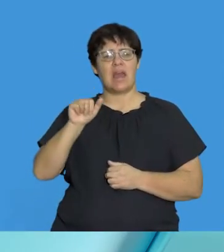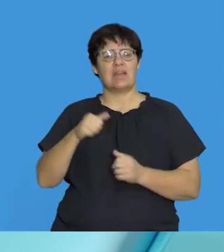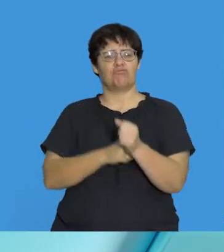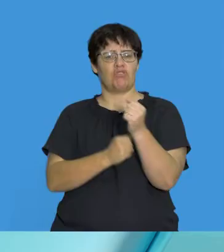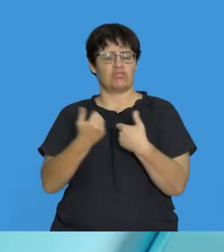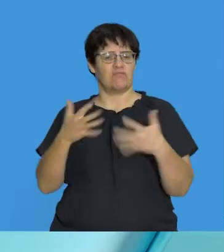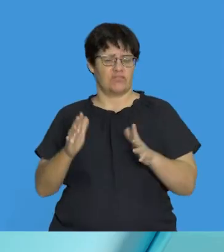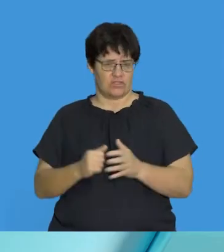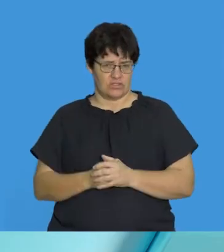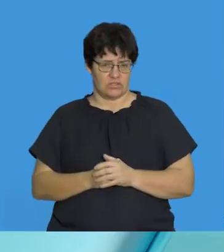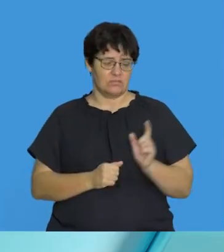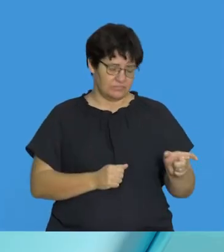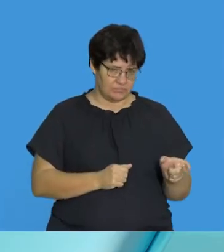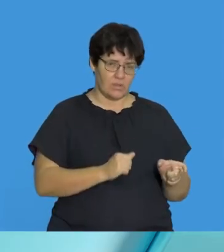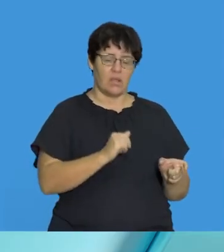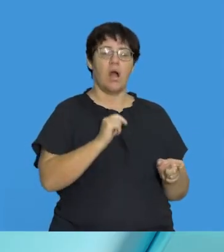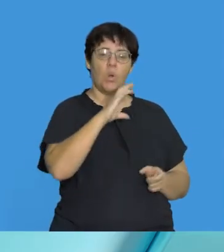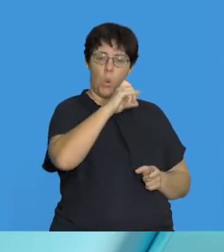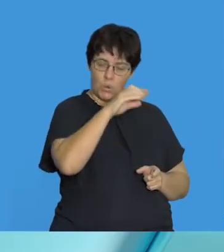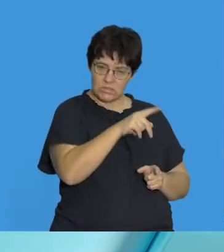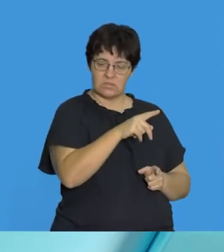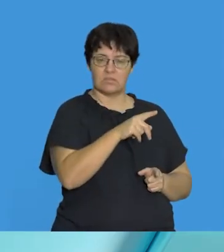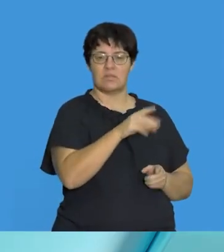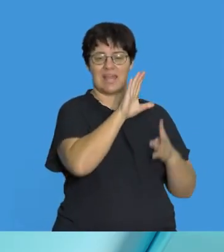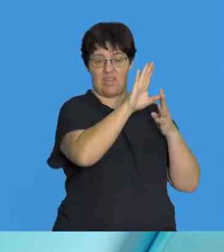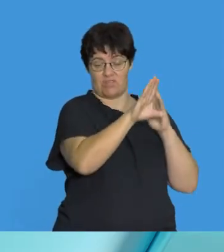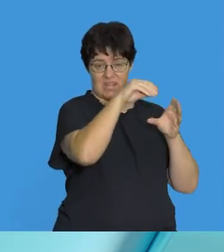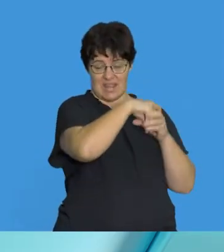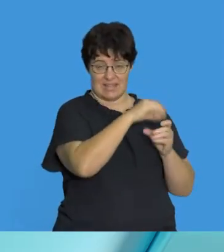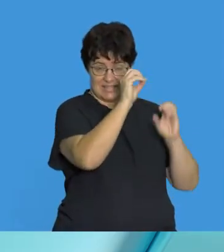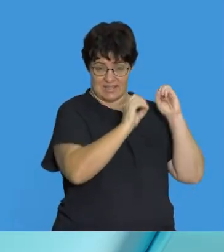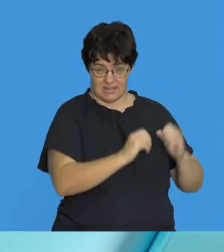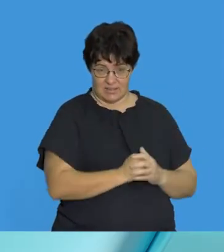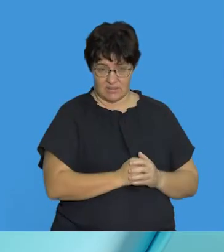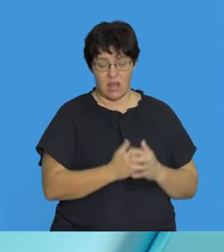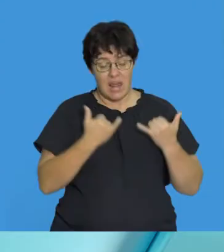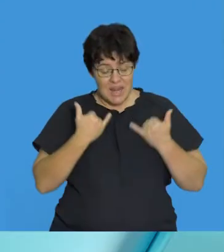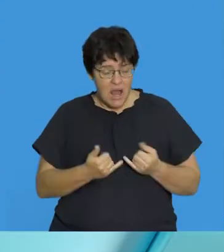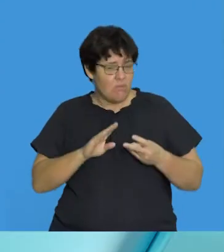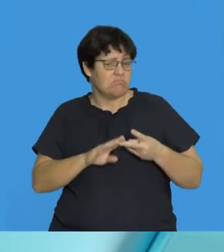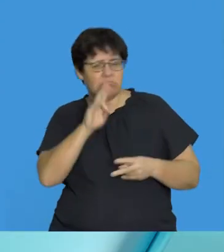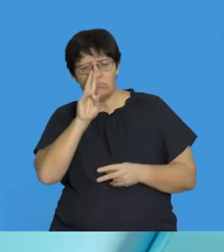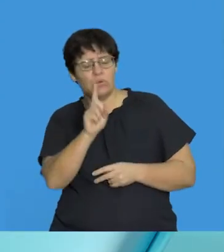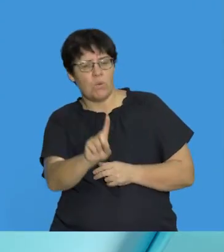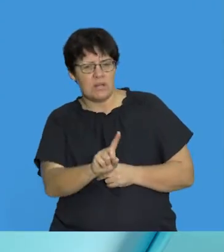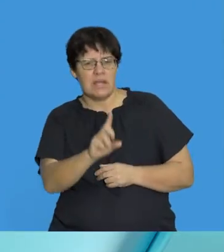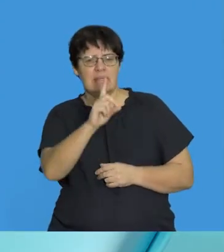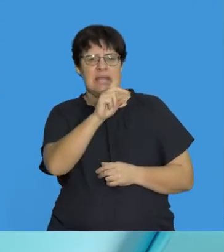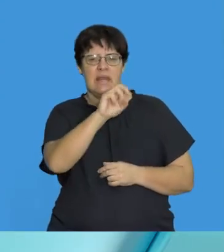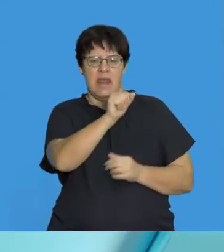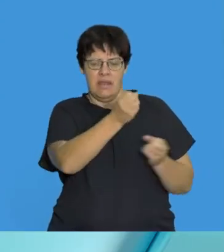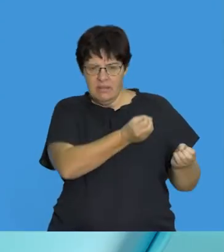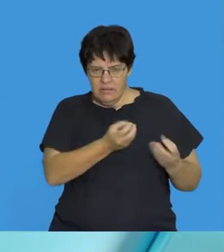that DNA codes for characteristics in a cell. In this segment, we're going to spend some time looking at how DNA codes for